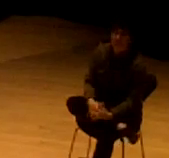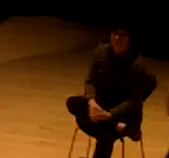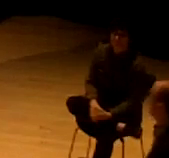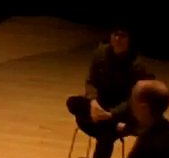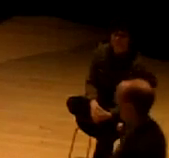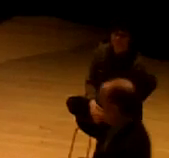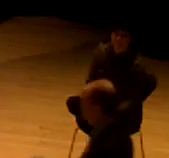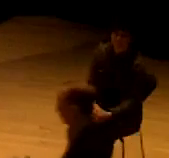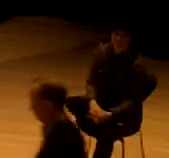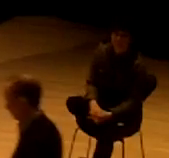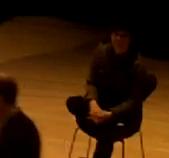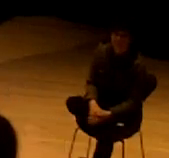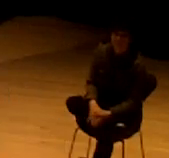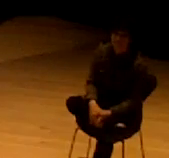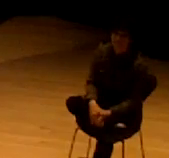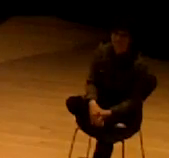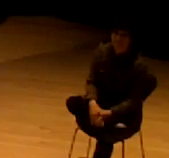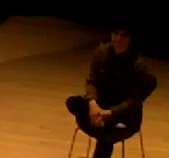Agreed.